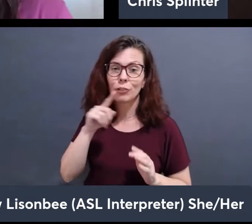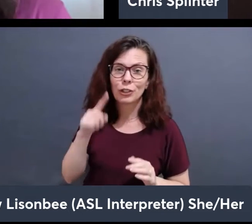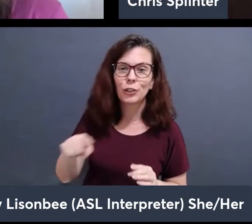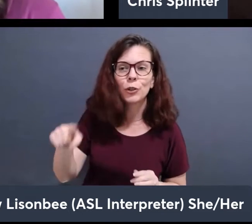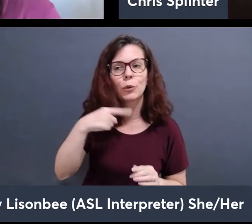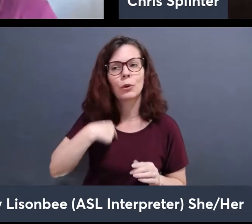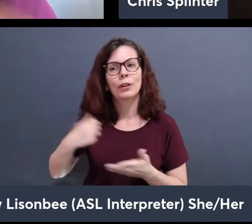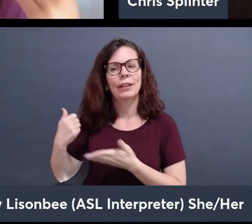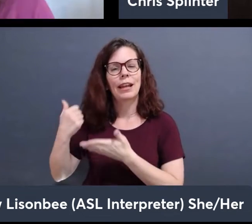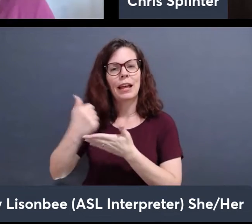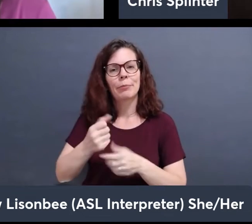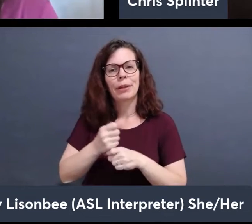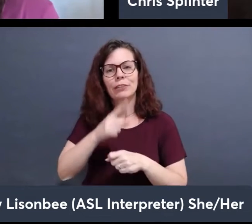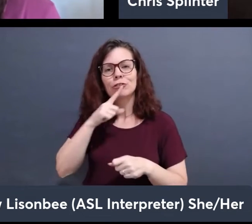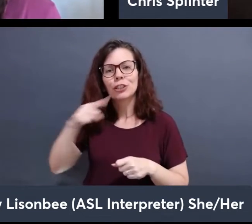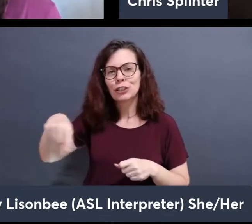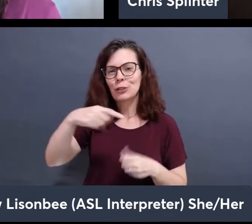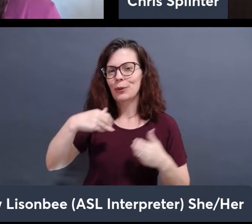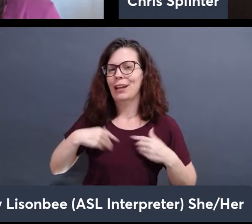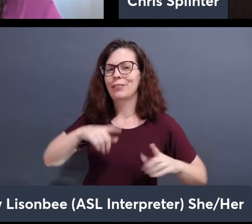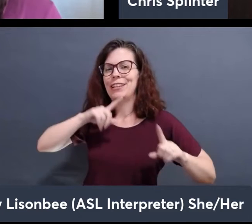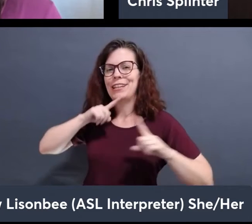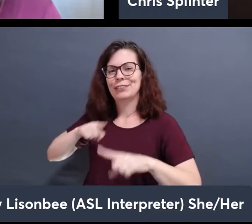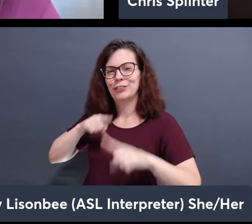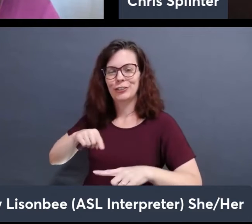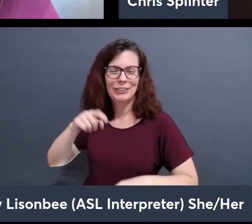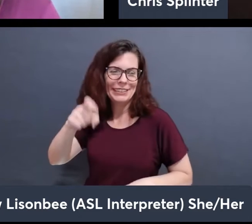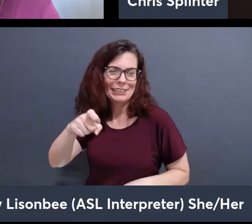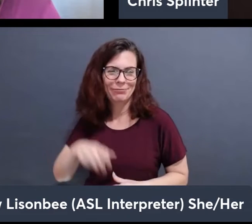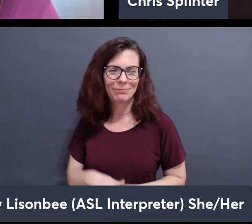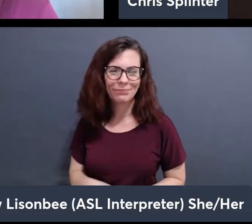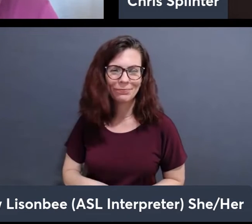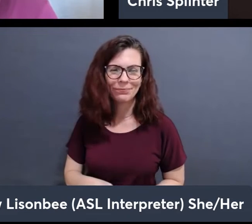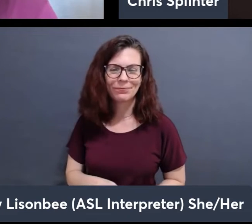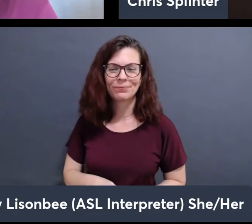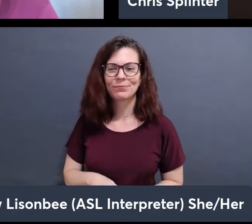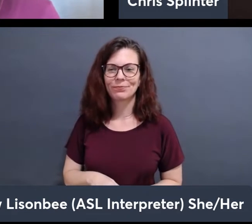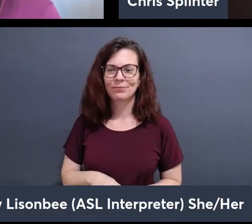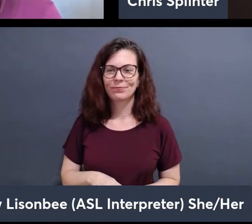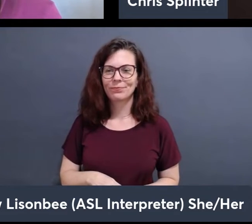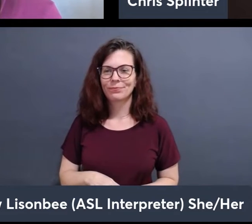want to help make sure you get the answers that you need.